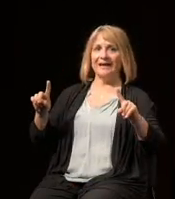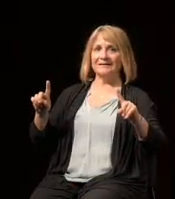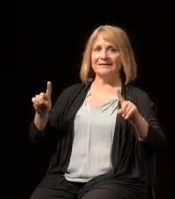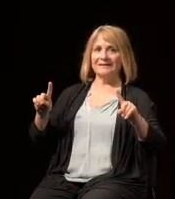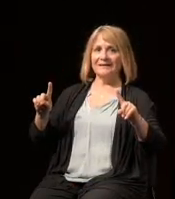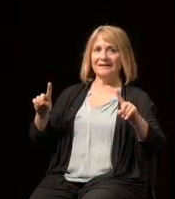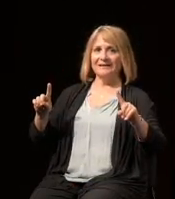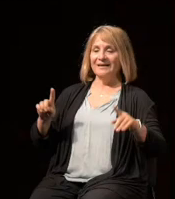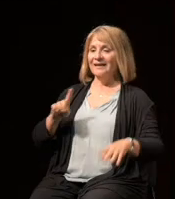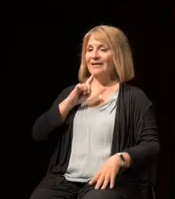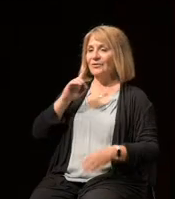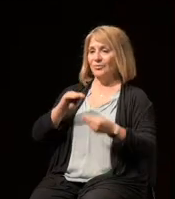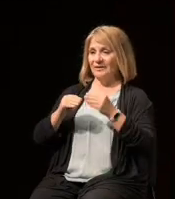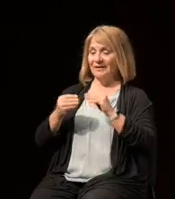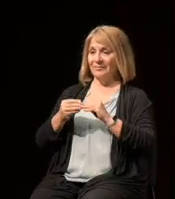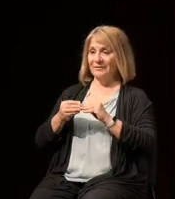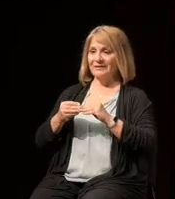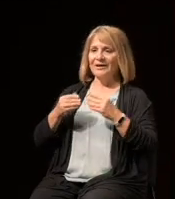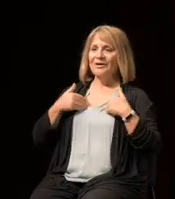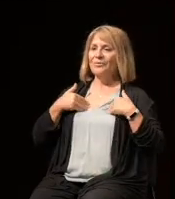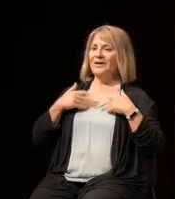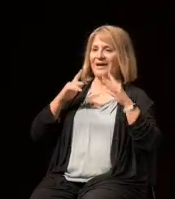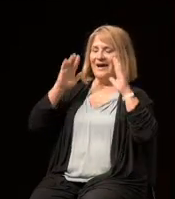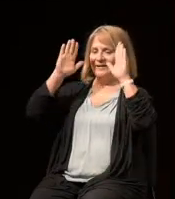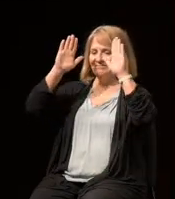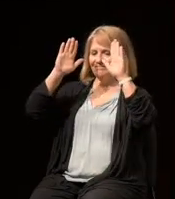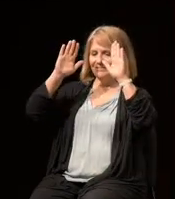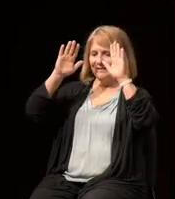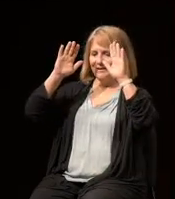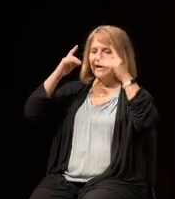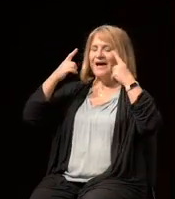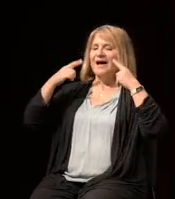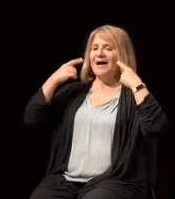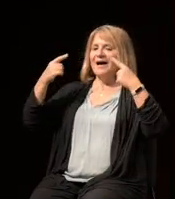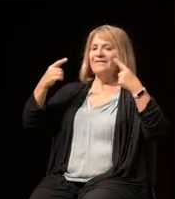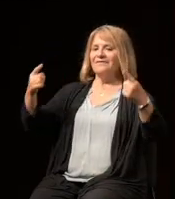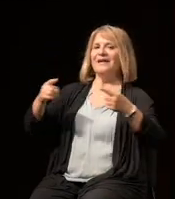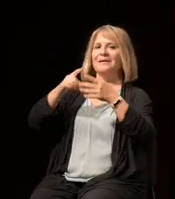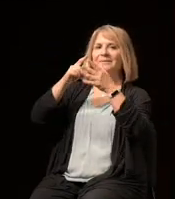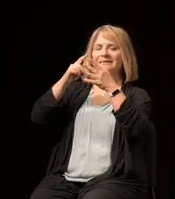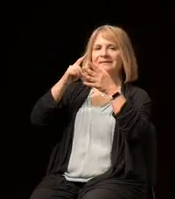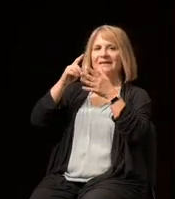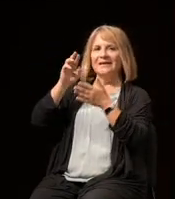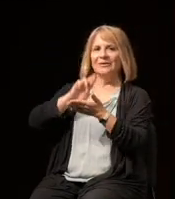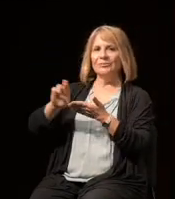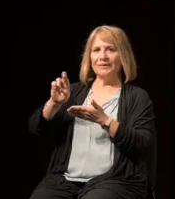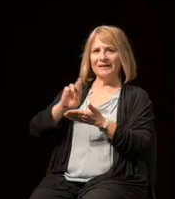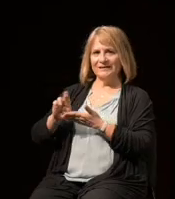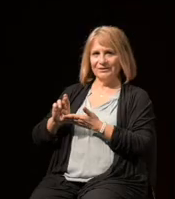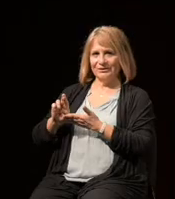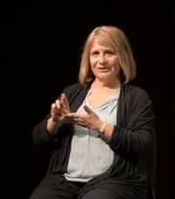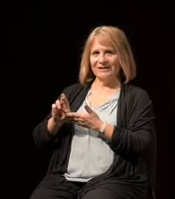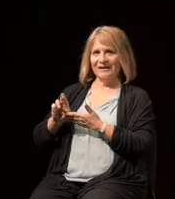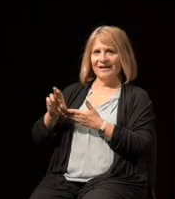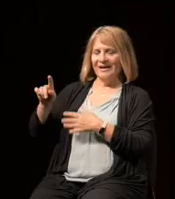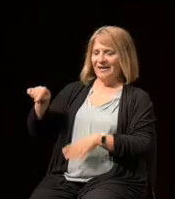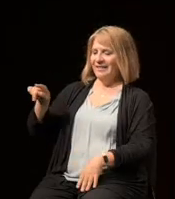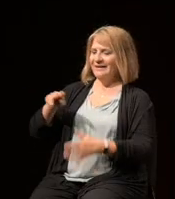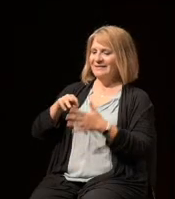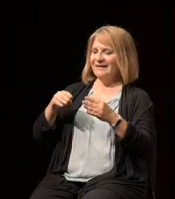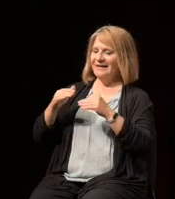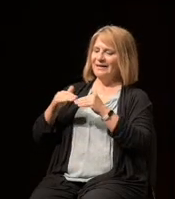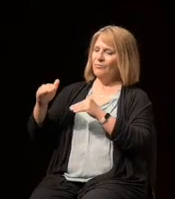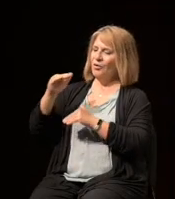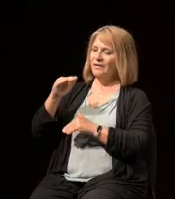of the real numbers. There was a seminal study that was done out of Foothill De Anza where they studied more than 3,000 students, and they